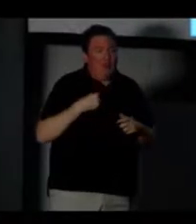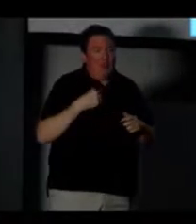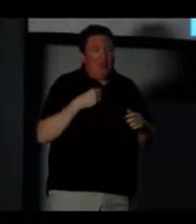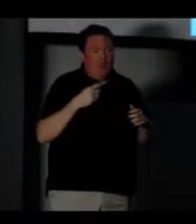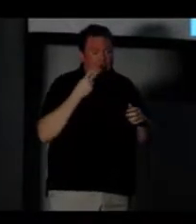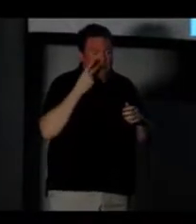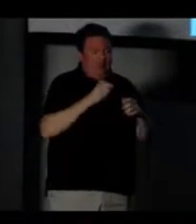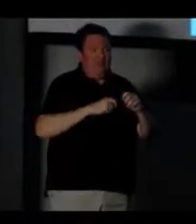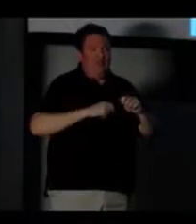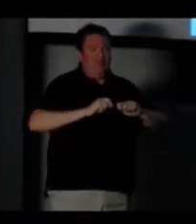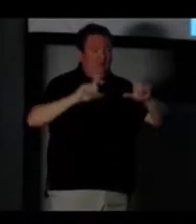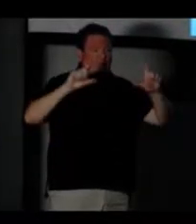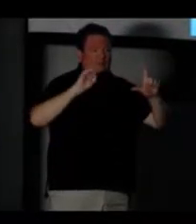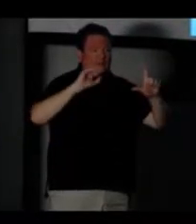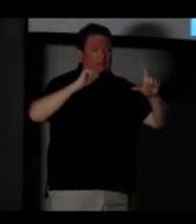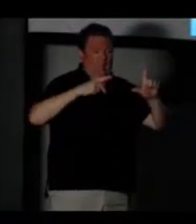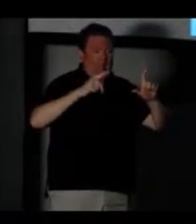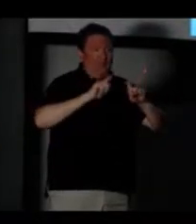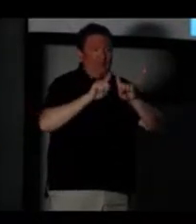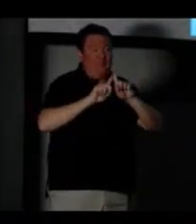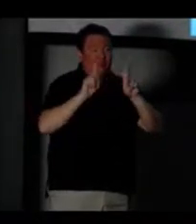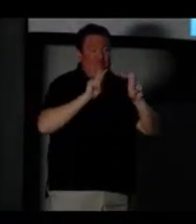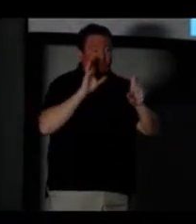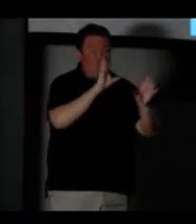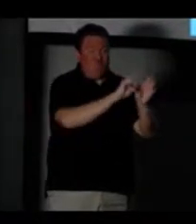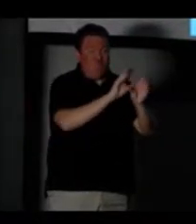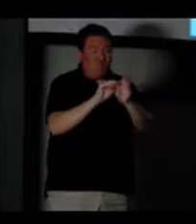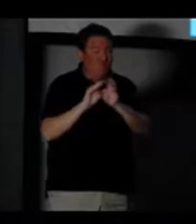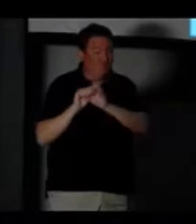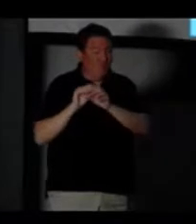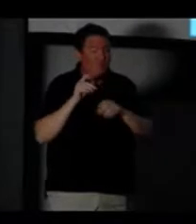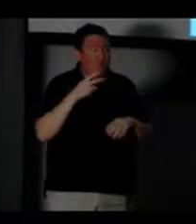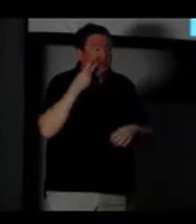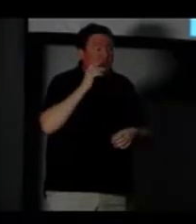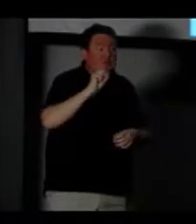people around the world start to digitize collections. So you'll see